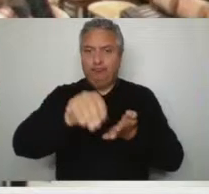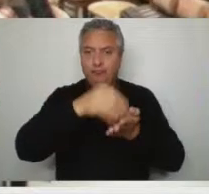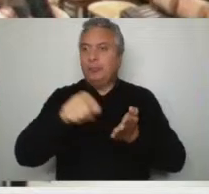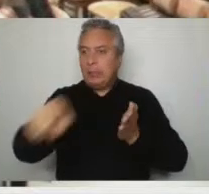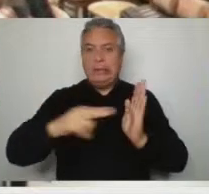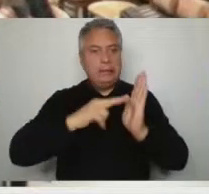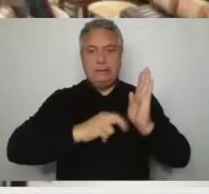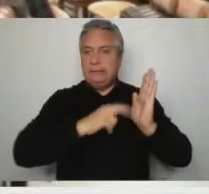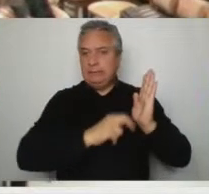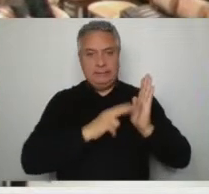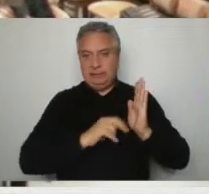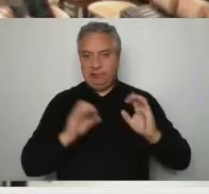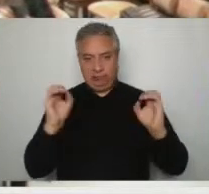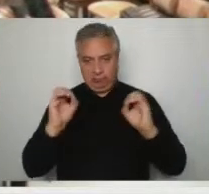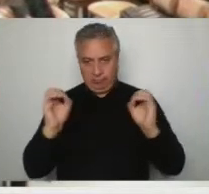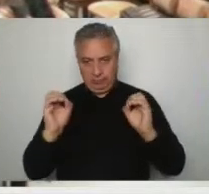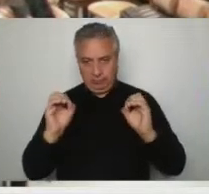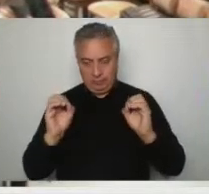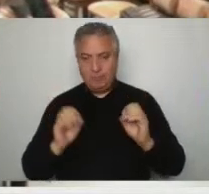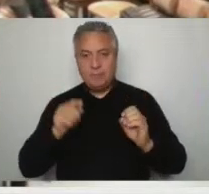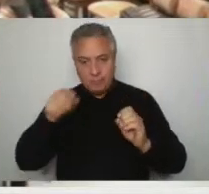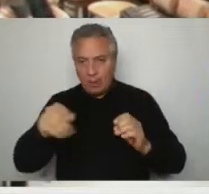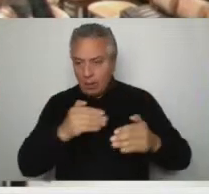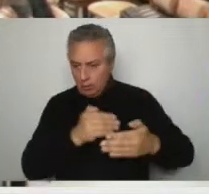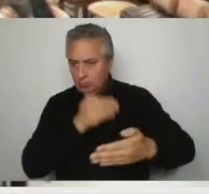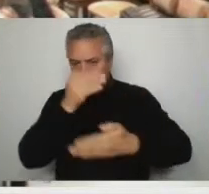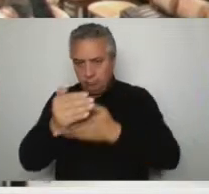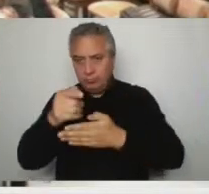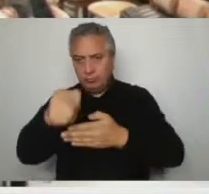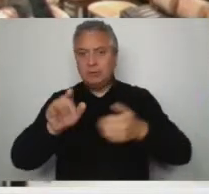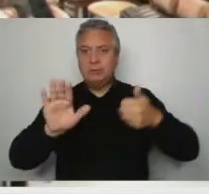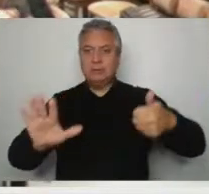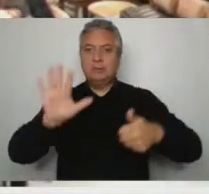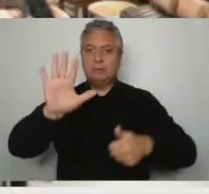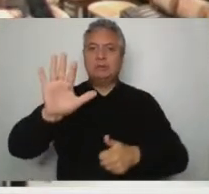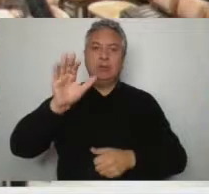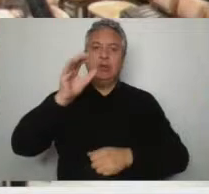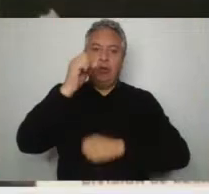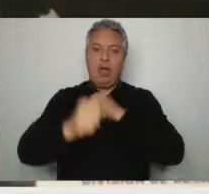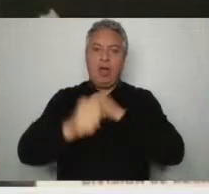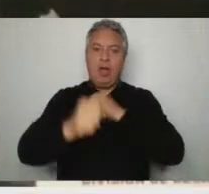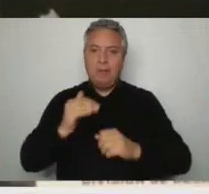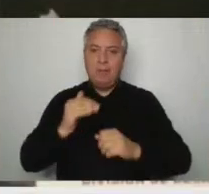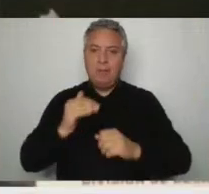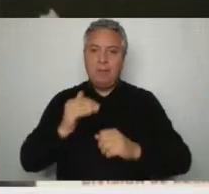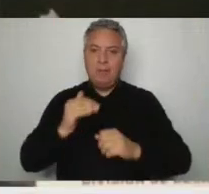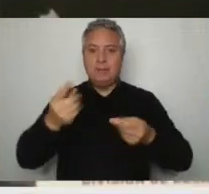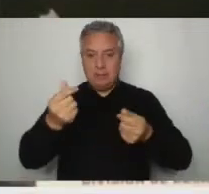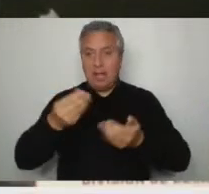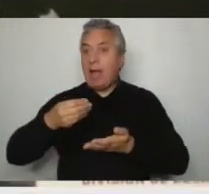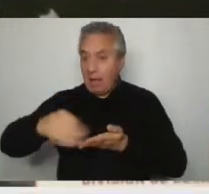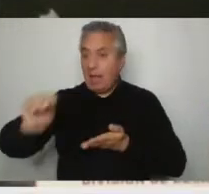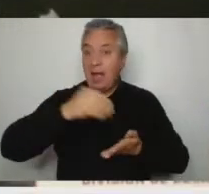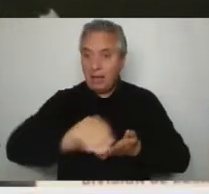in 2022 31% of the 65-year-old plus population,